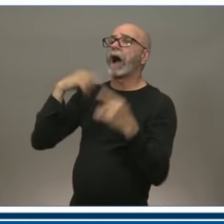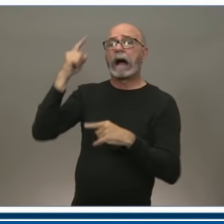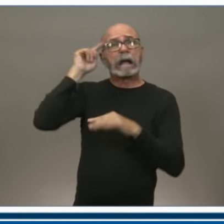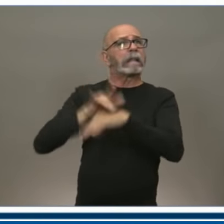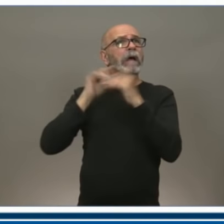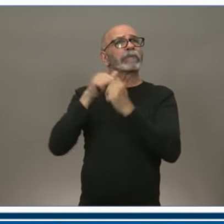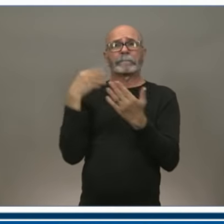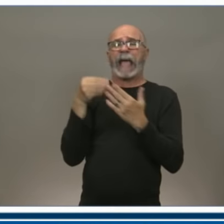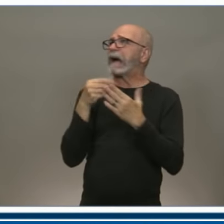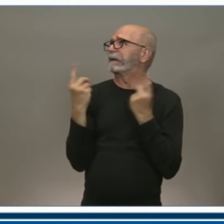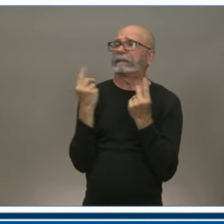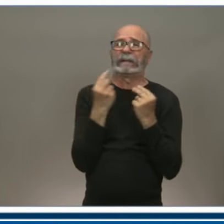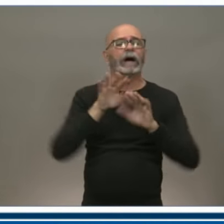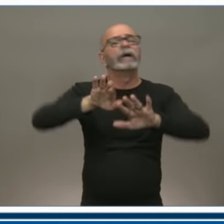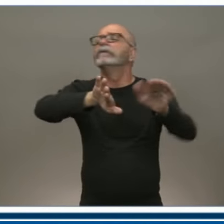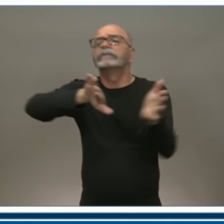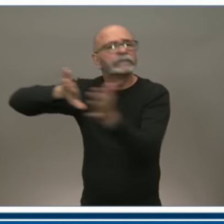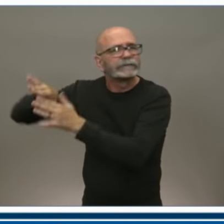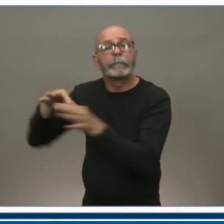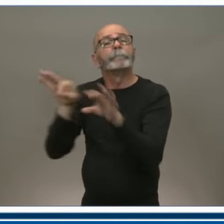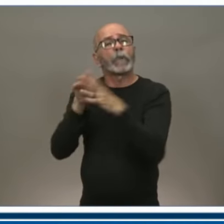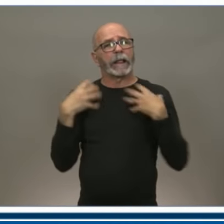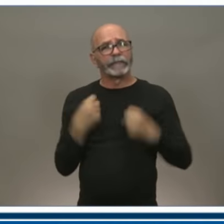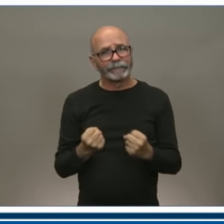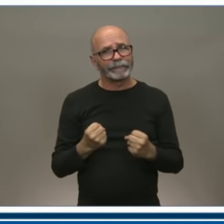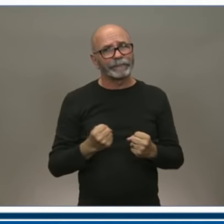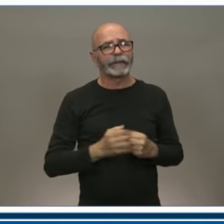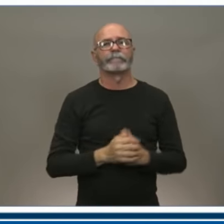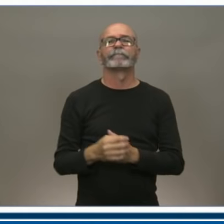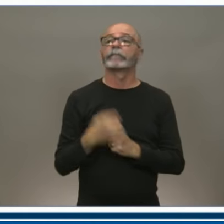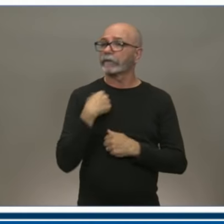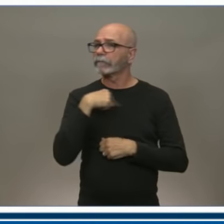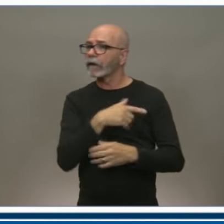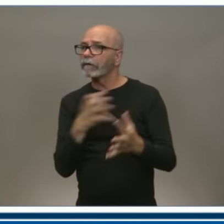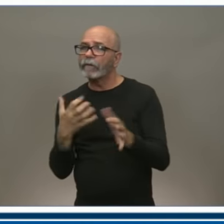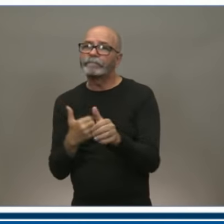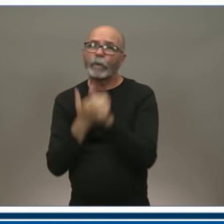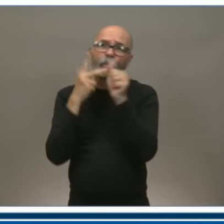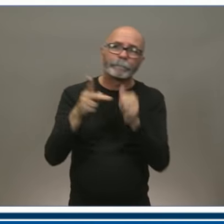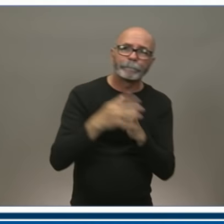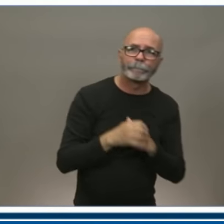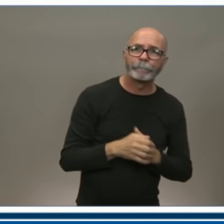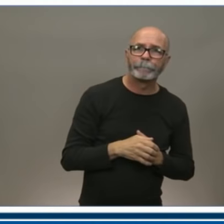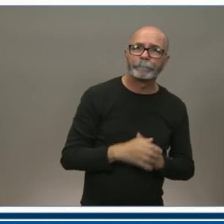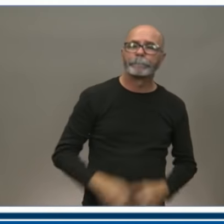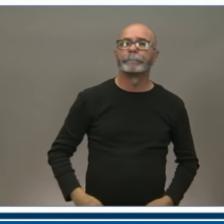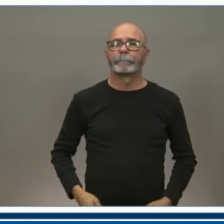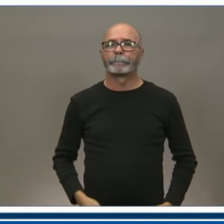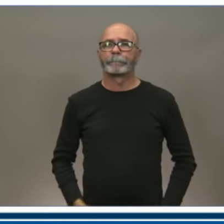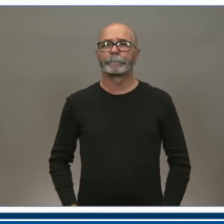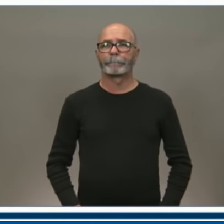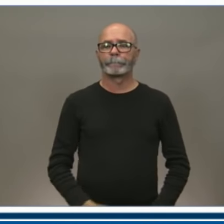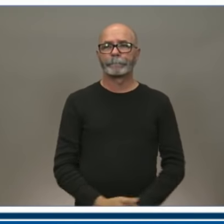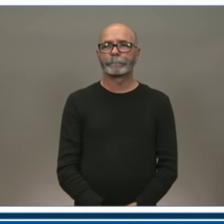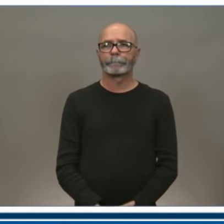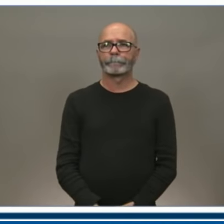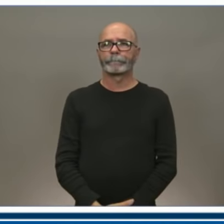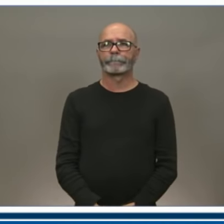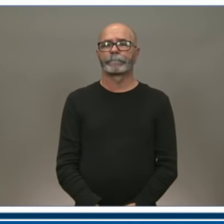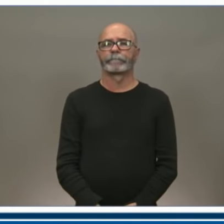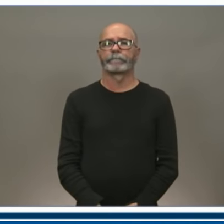pay for it. Nabal, I'll have your follow-up. So we also talked about how businesses should continue contact